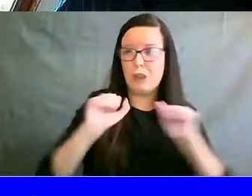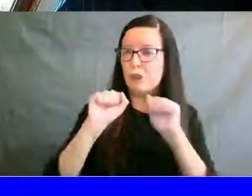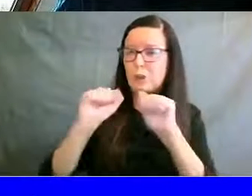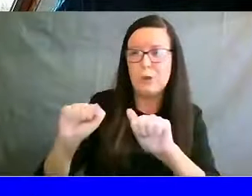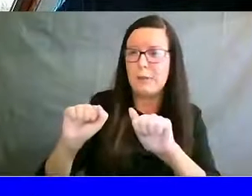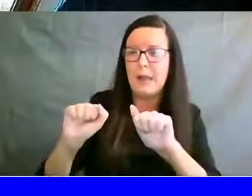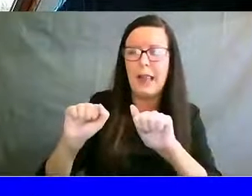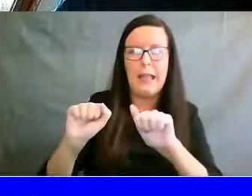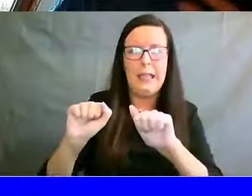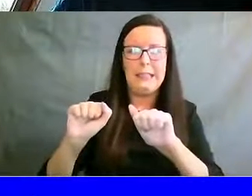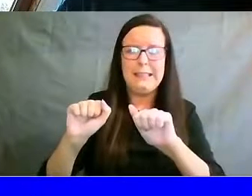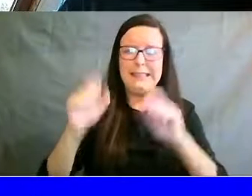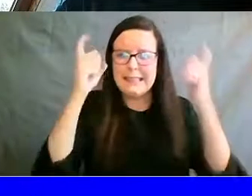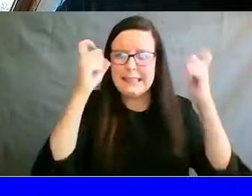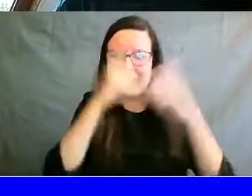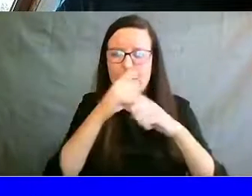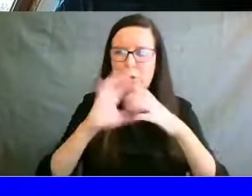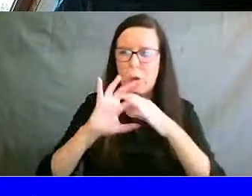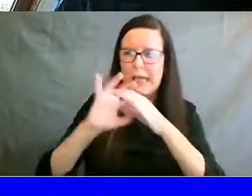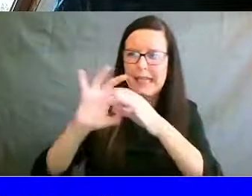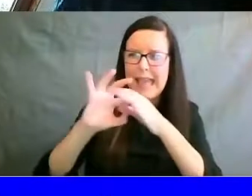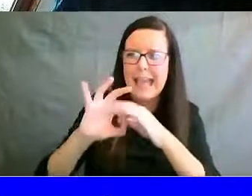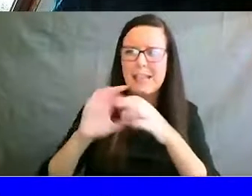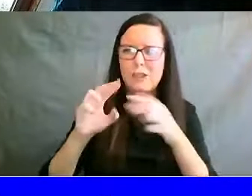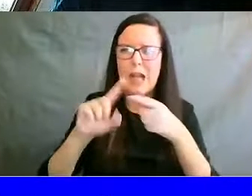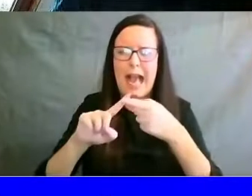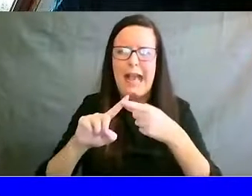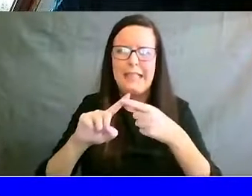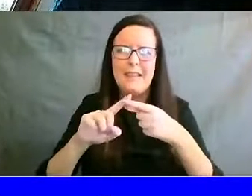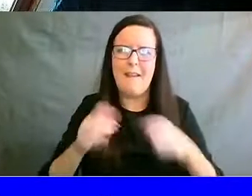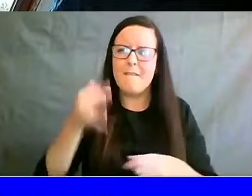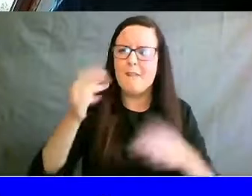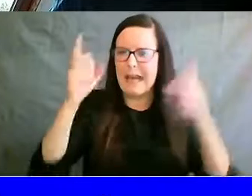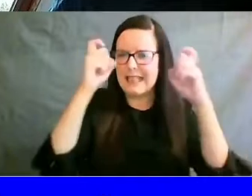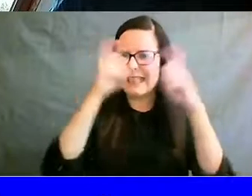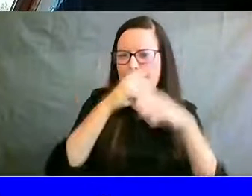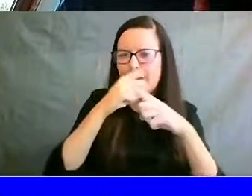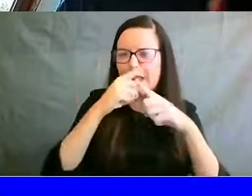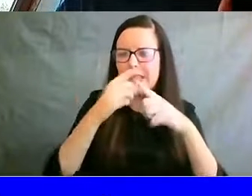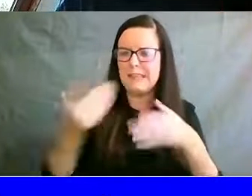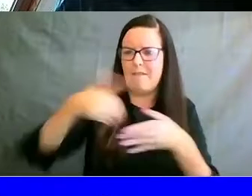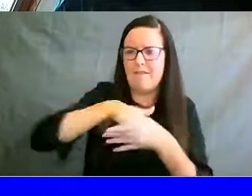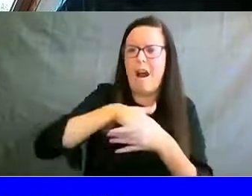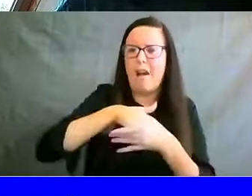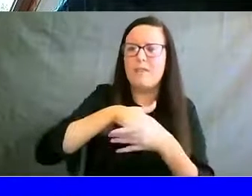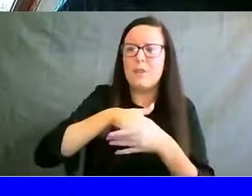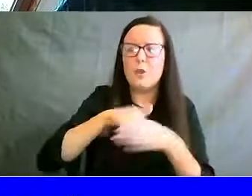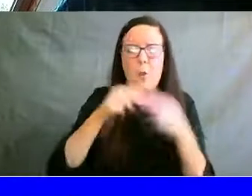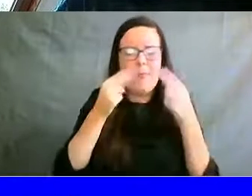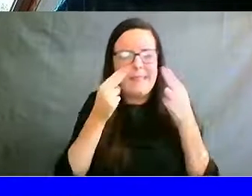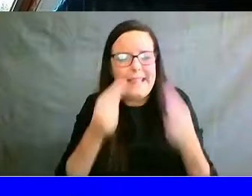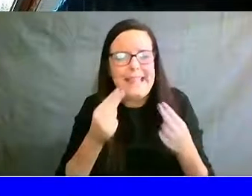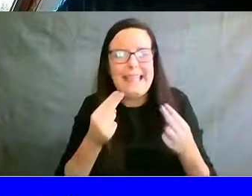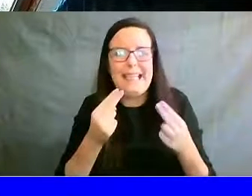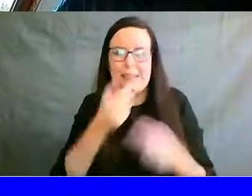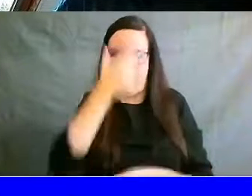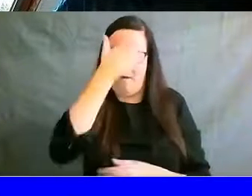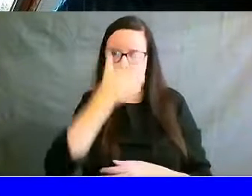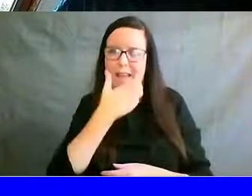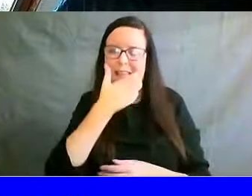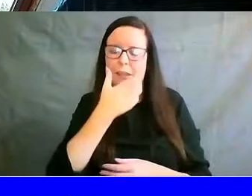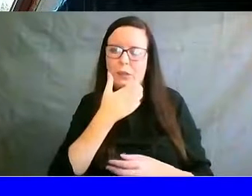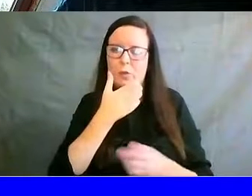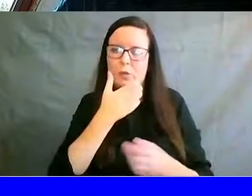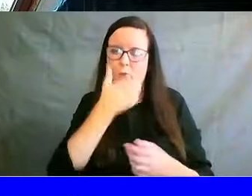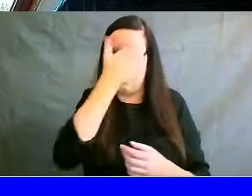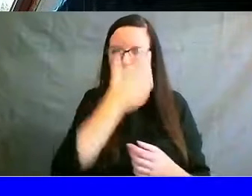struggle to effectively participate. And they would need a face-to-face hearing if they were be engaged properly. And much, much